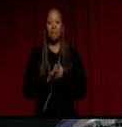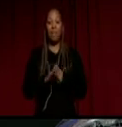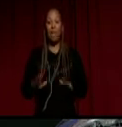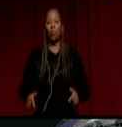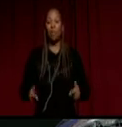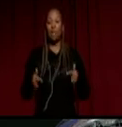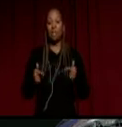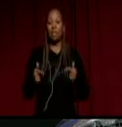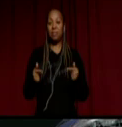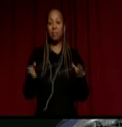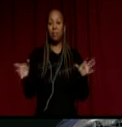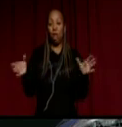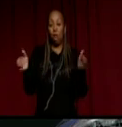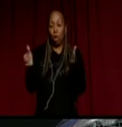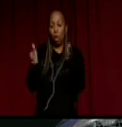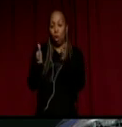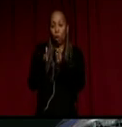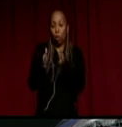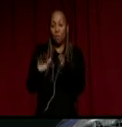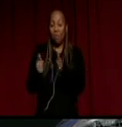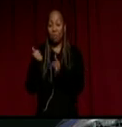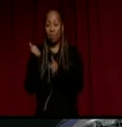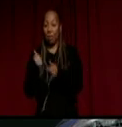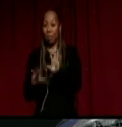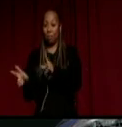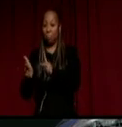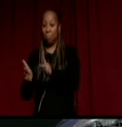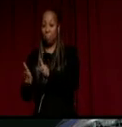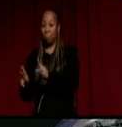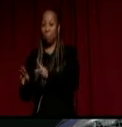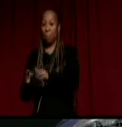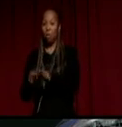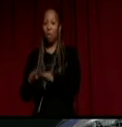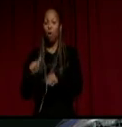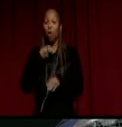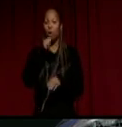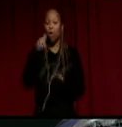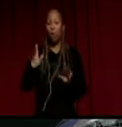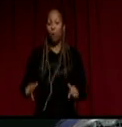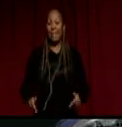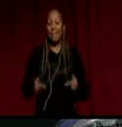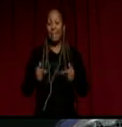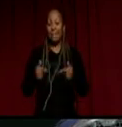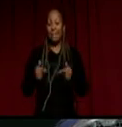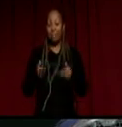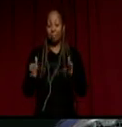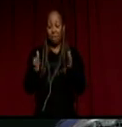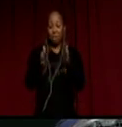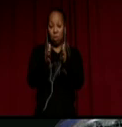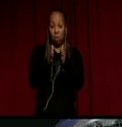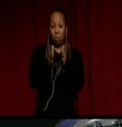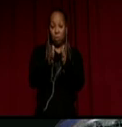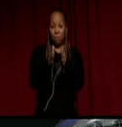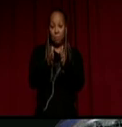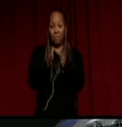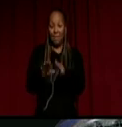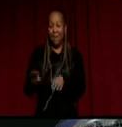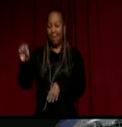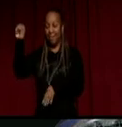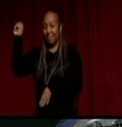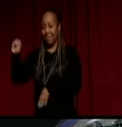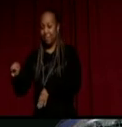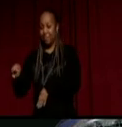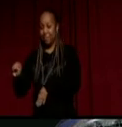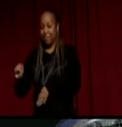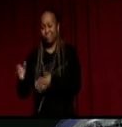we live close together. There are other populations of people who don't live as close together. The suburbs